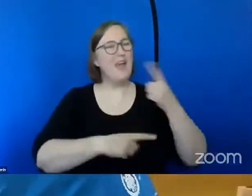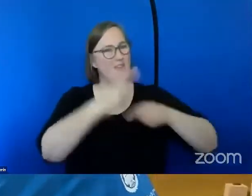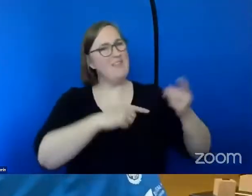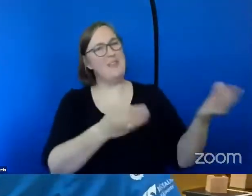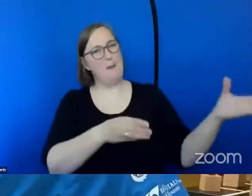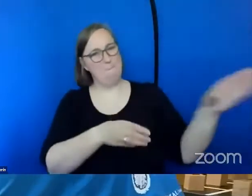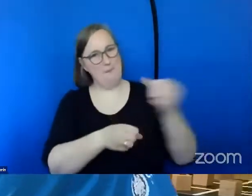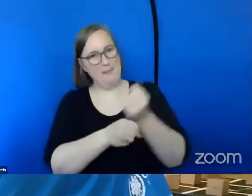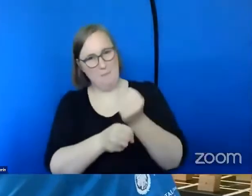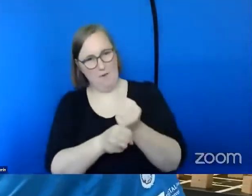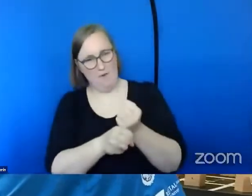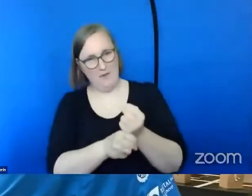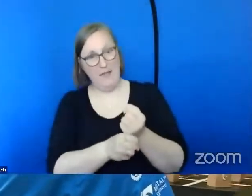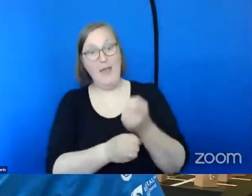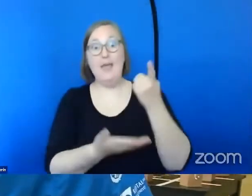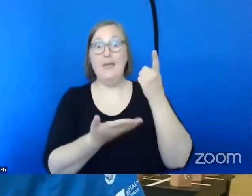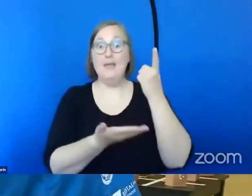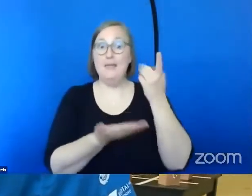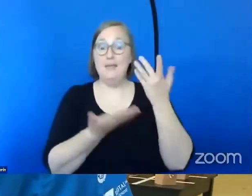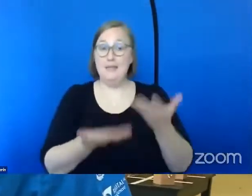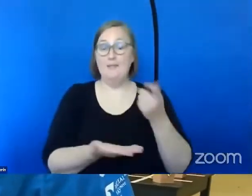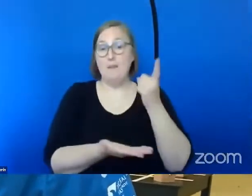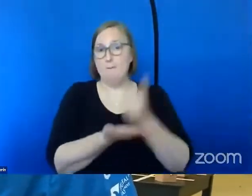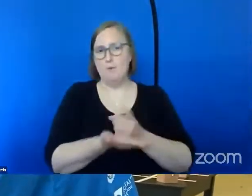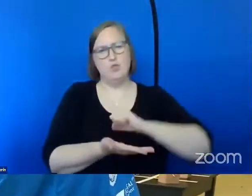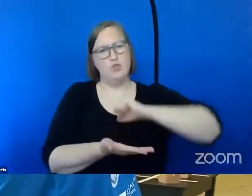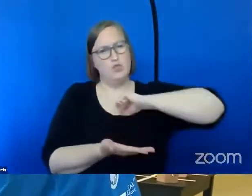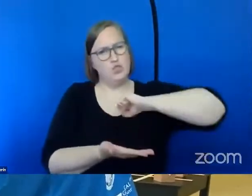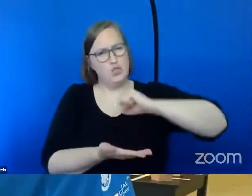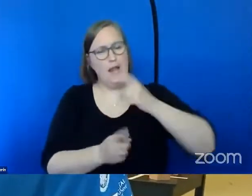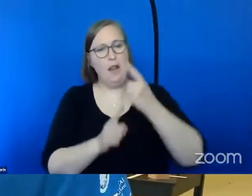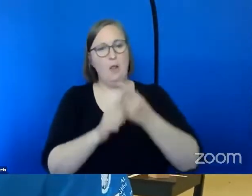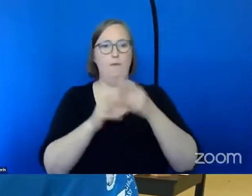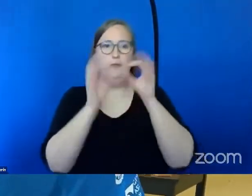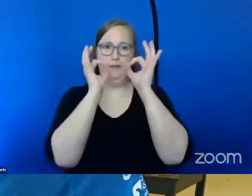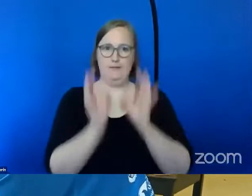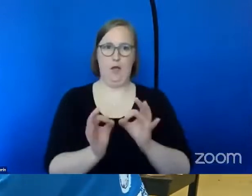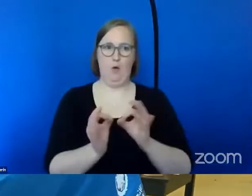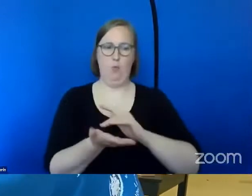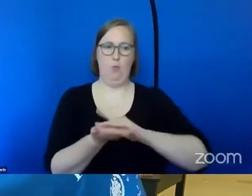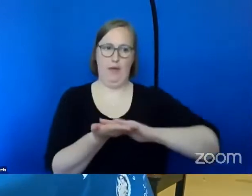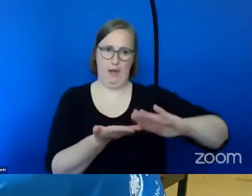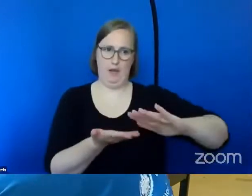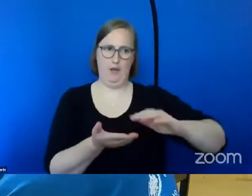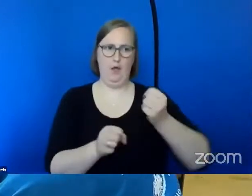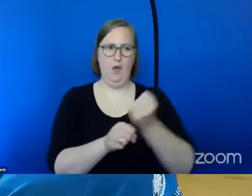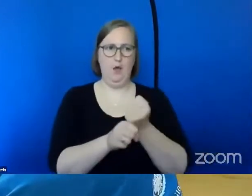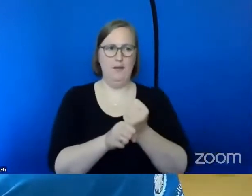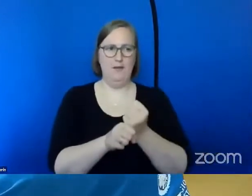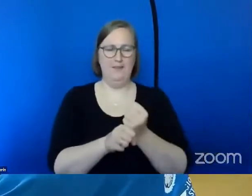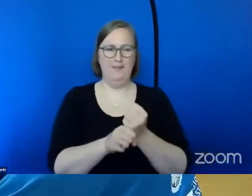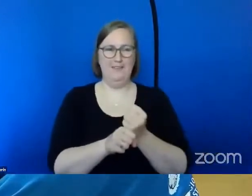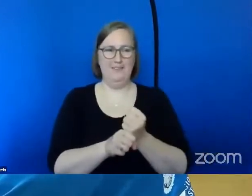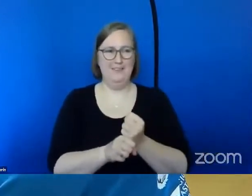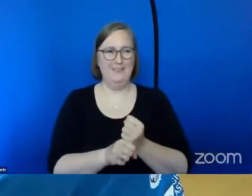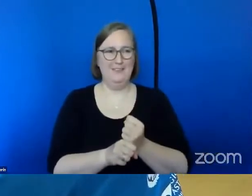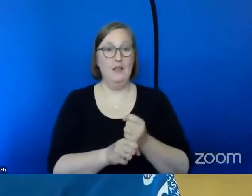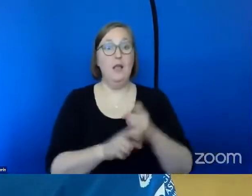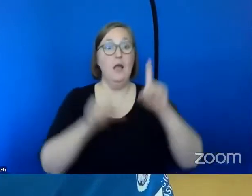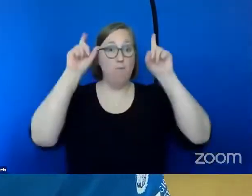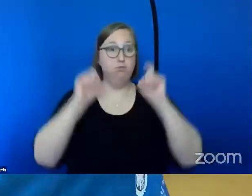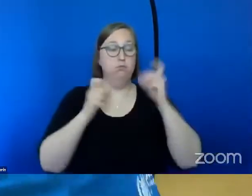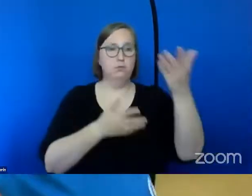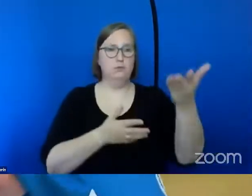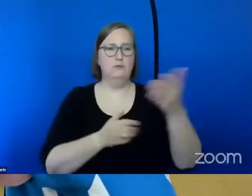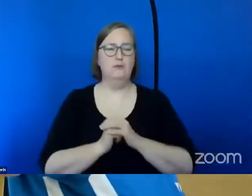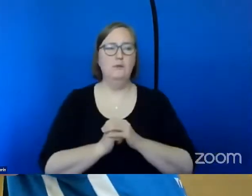heat number 2. Task failure is the result in heat 1. A quick flip upside down. He's got to be careful that the marble